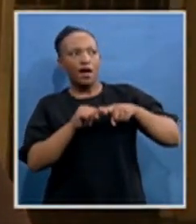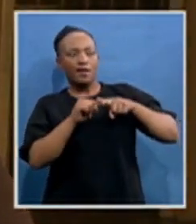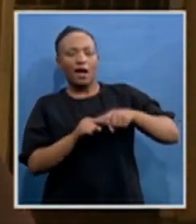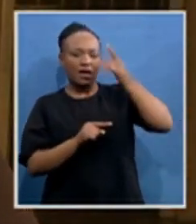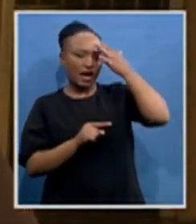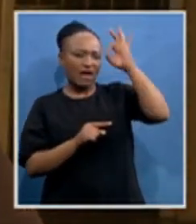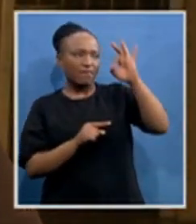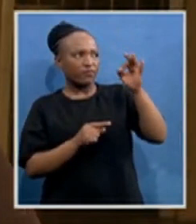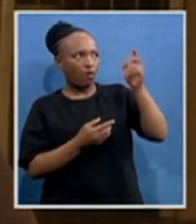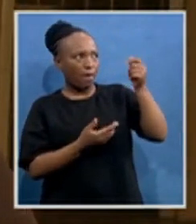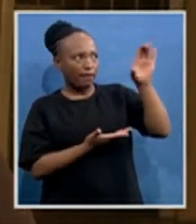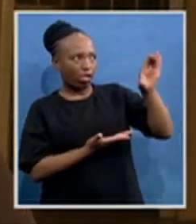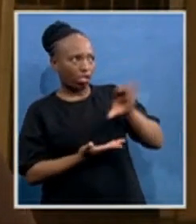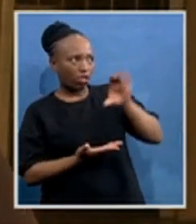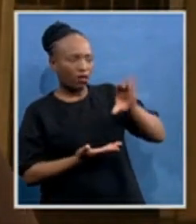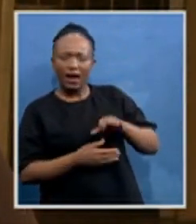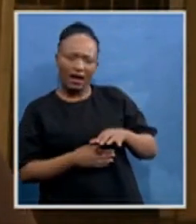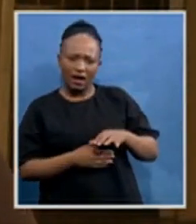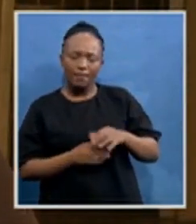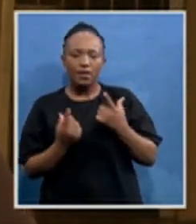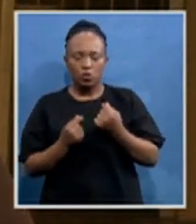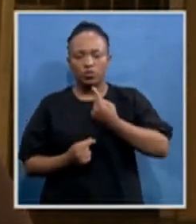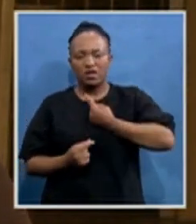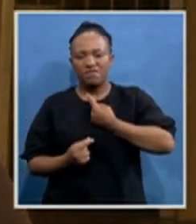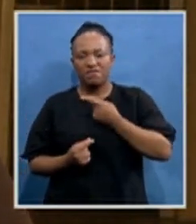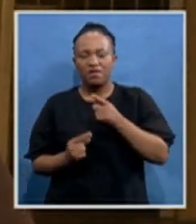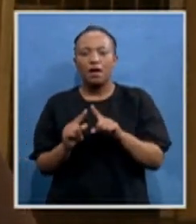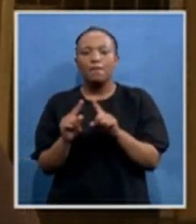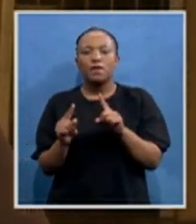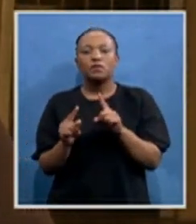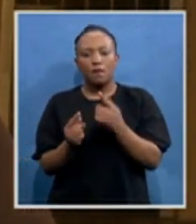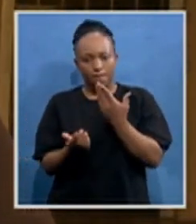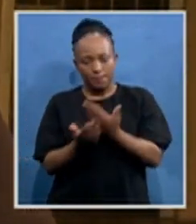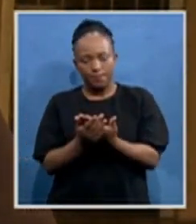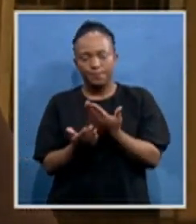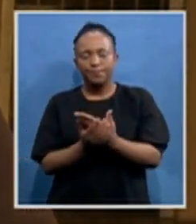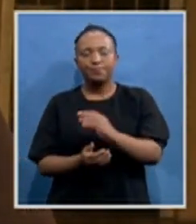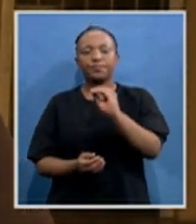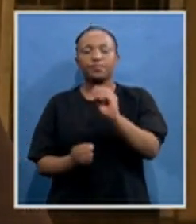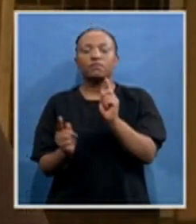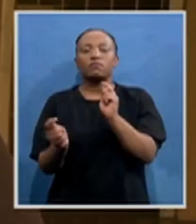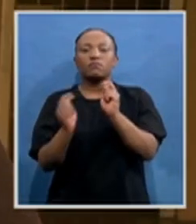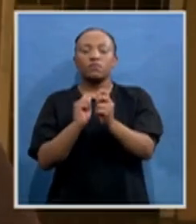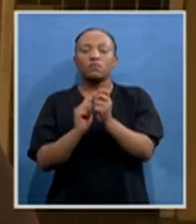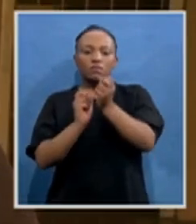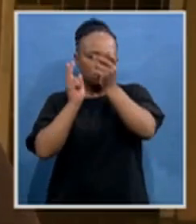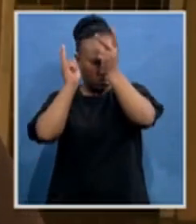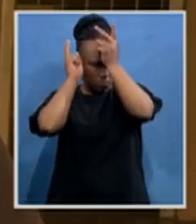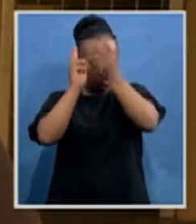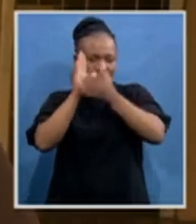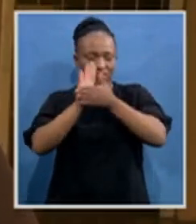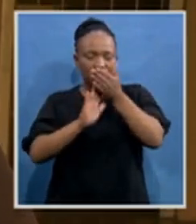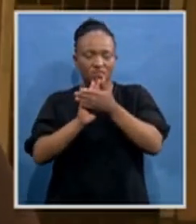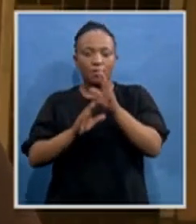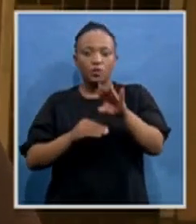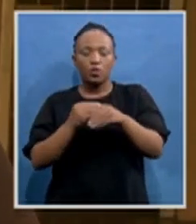has great potential to absolutely change the way correctional facilities are run. But just to add another important point of this